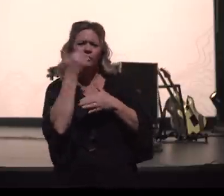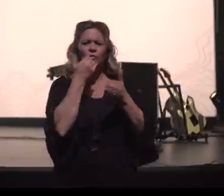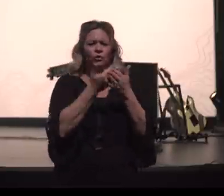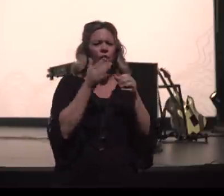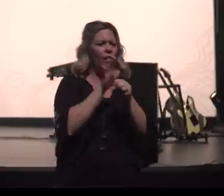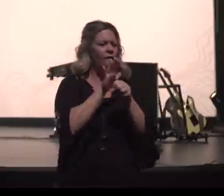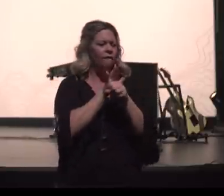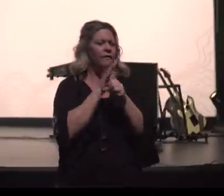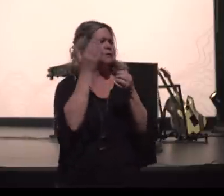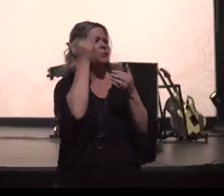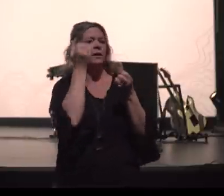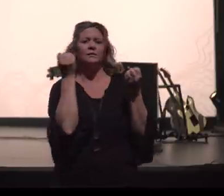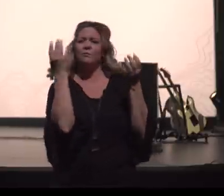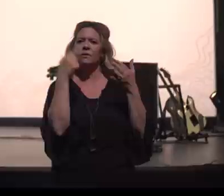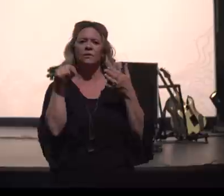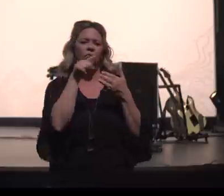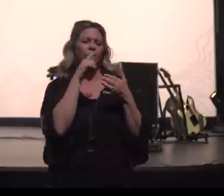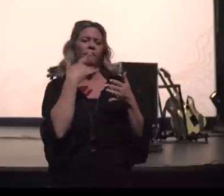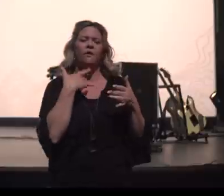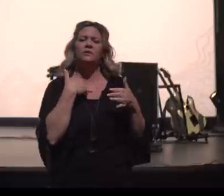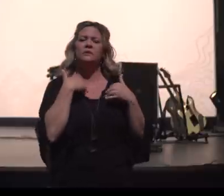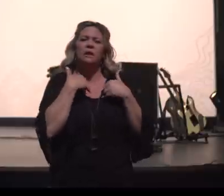live, and it's why so many of you are exhausted.